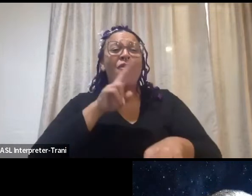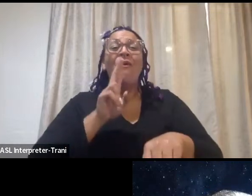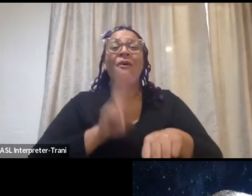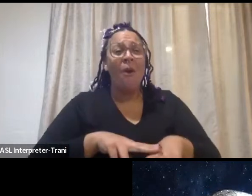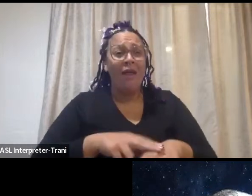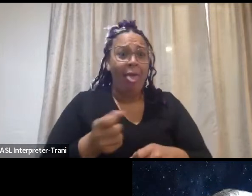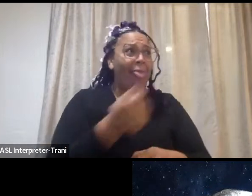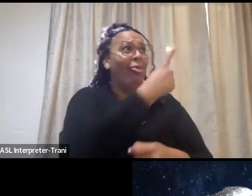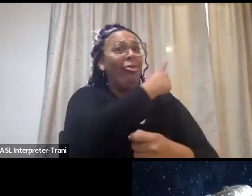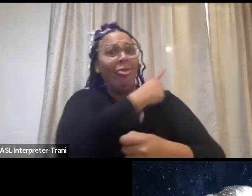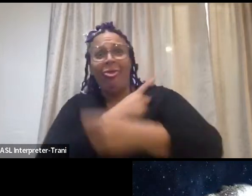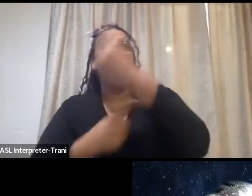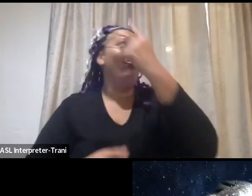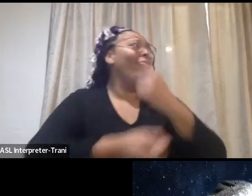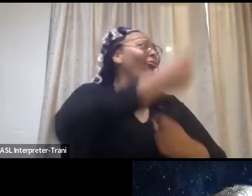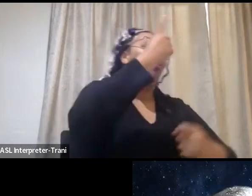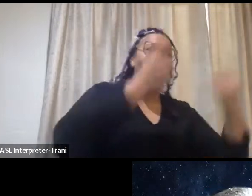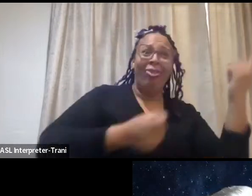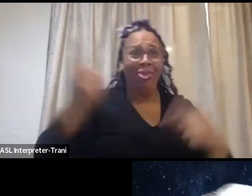got two.